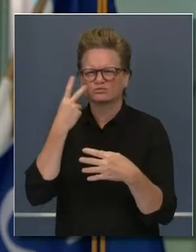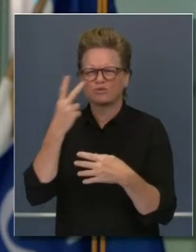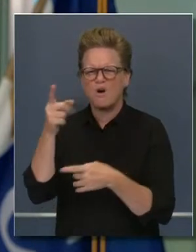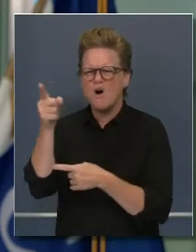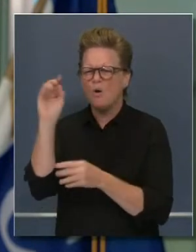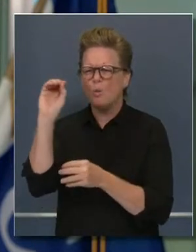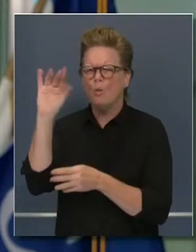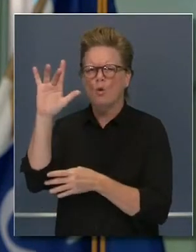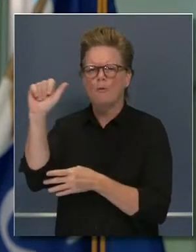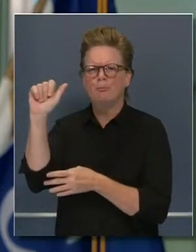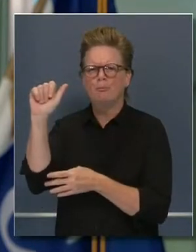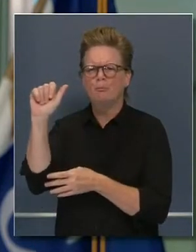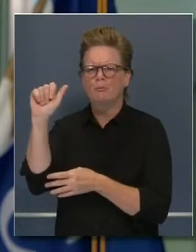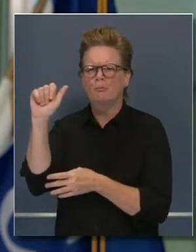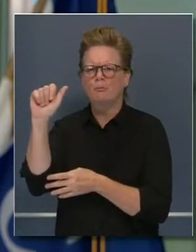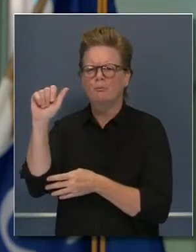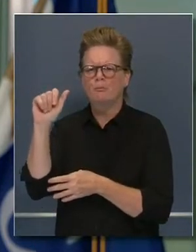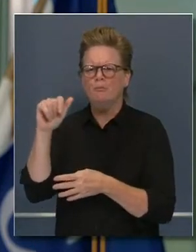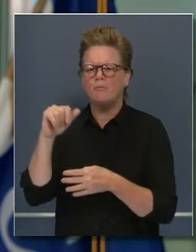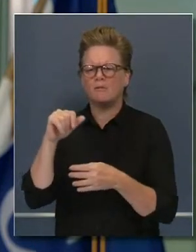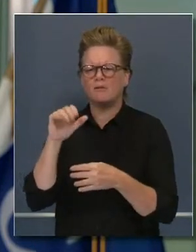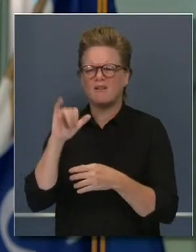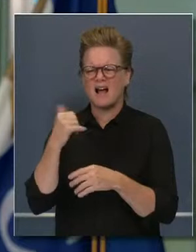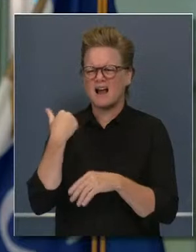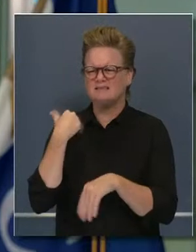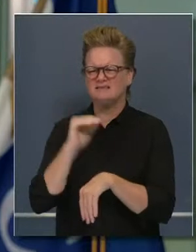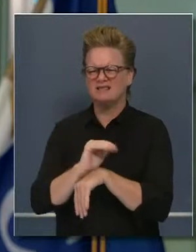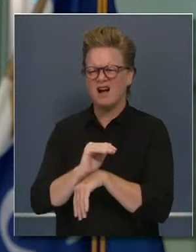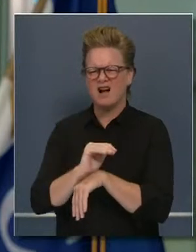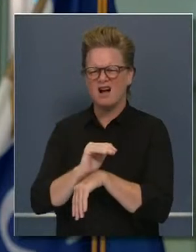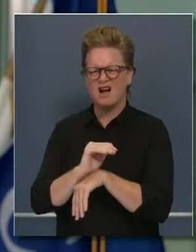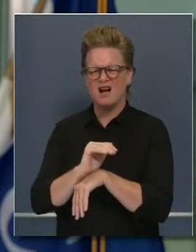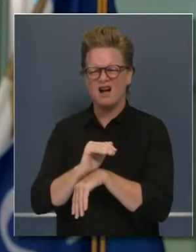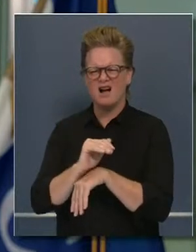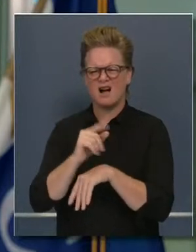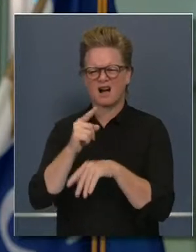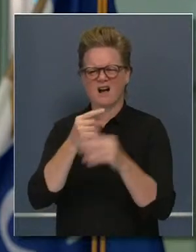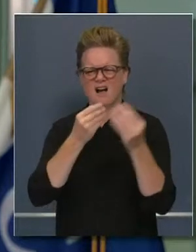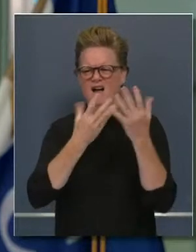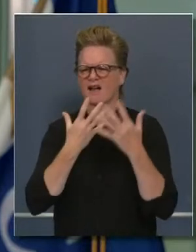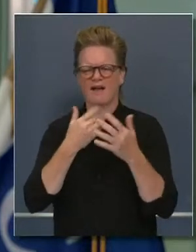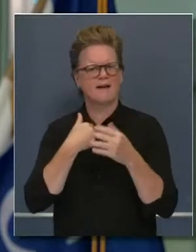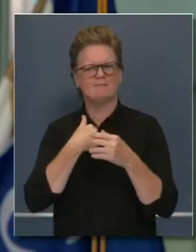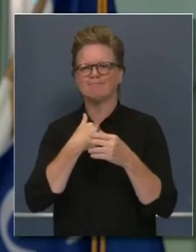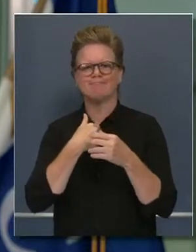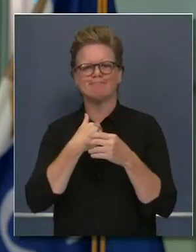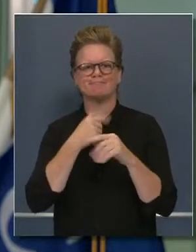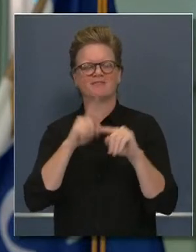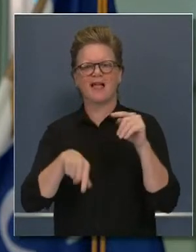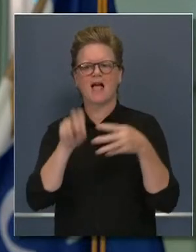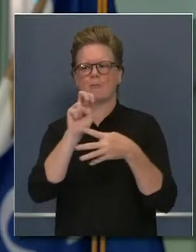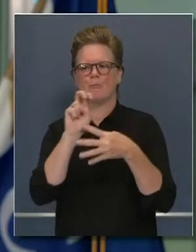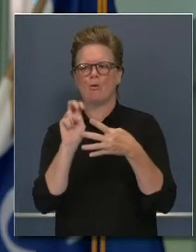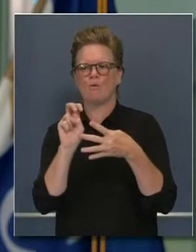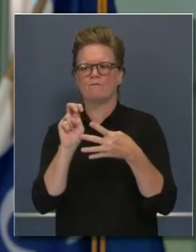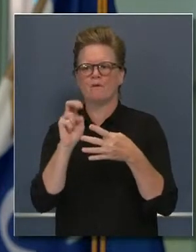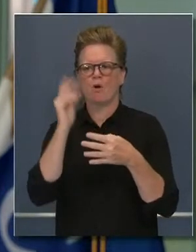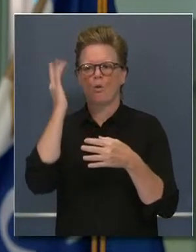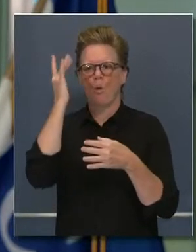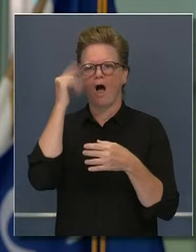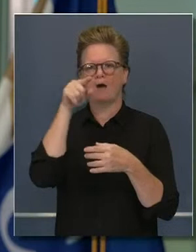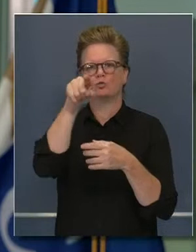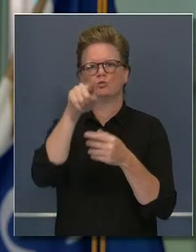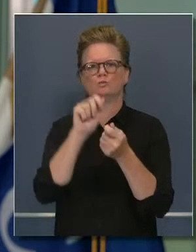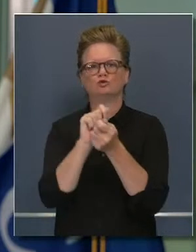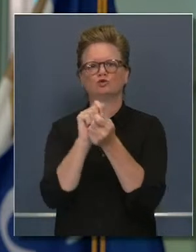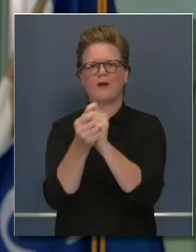today that they were informed last night they wouldn't be able to make that transition because of a change in how the metrics are calculated. I'm